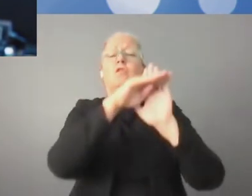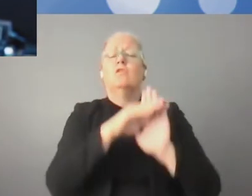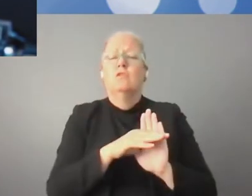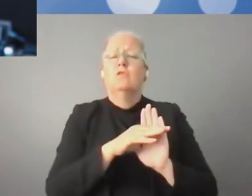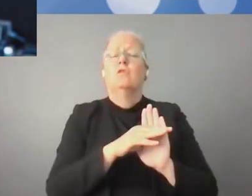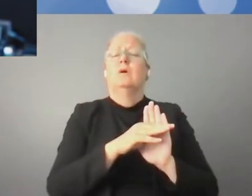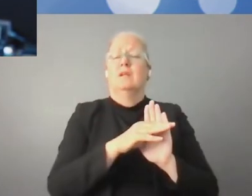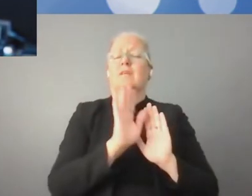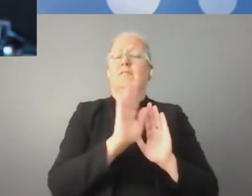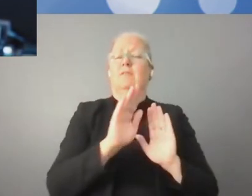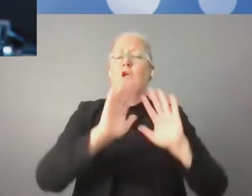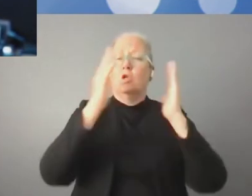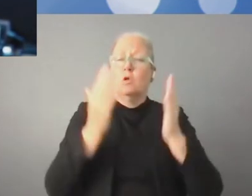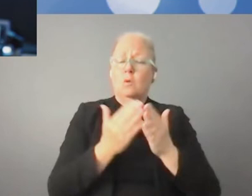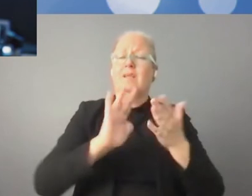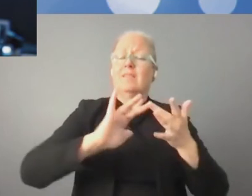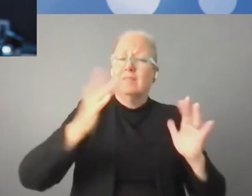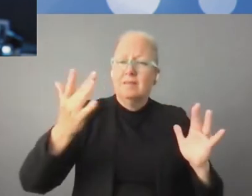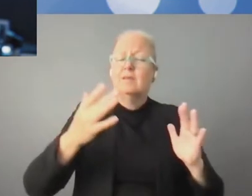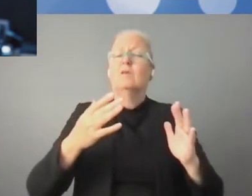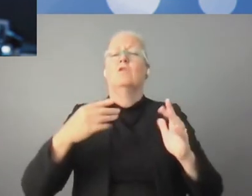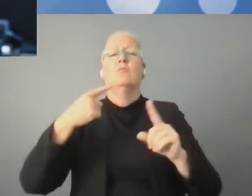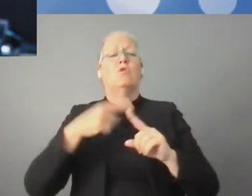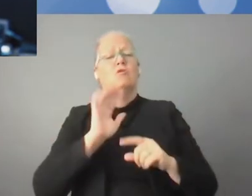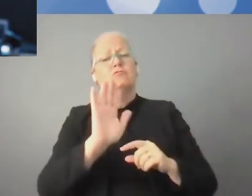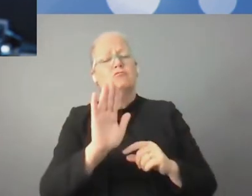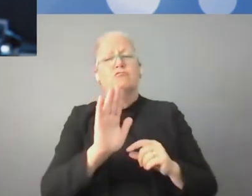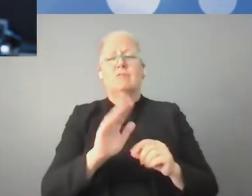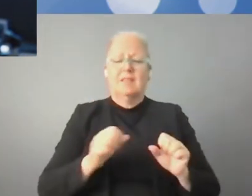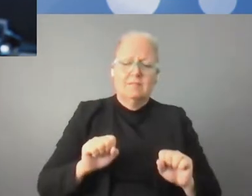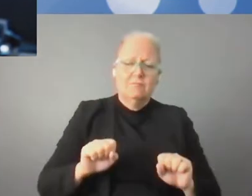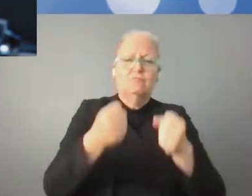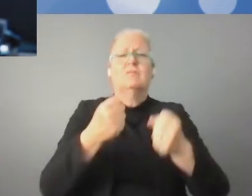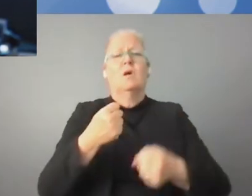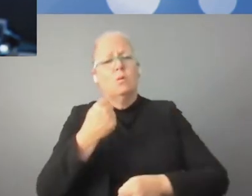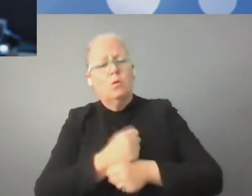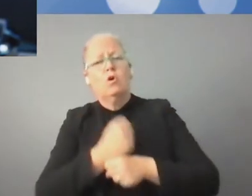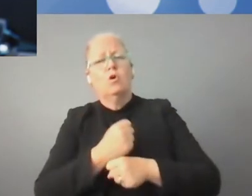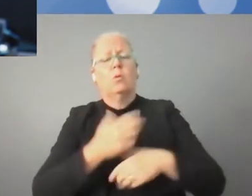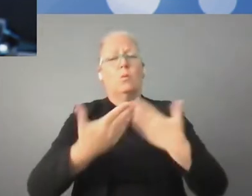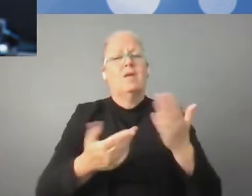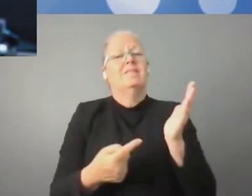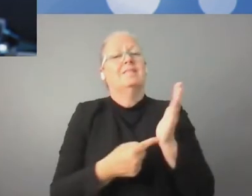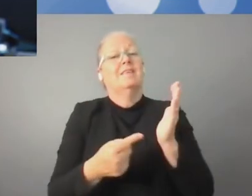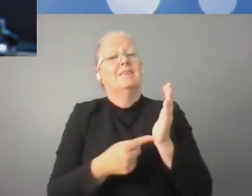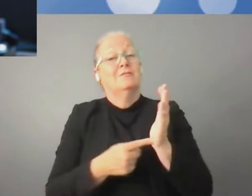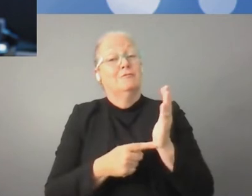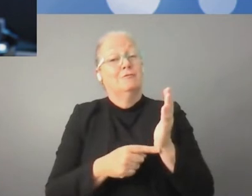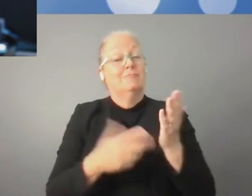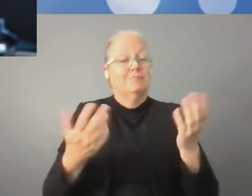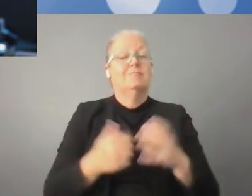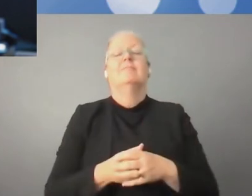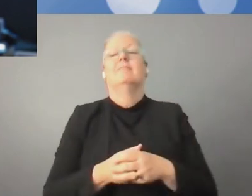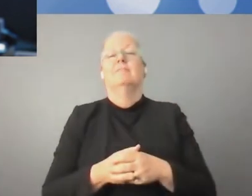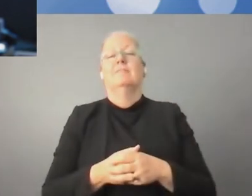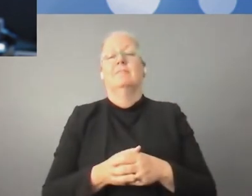internet and the activities of technology companies in this regard we note with